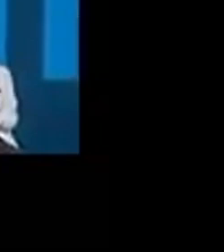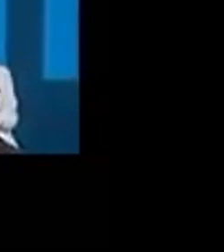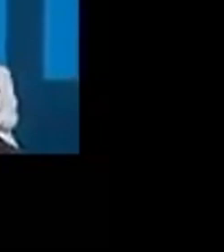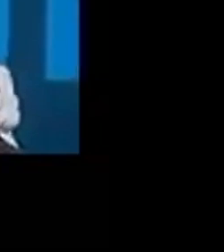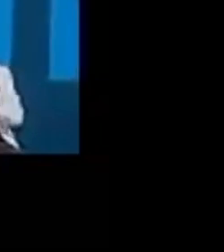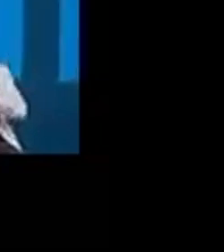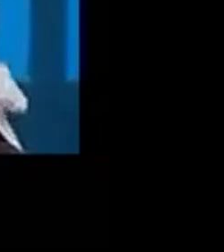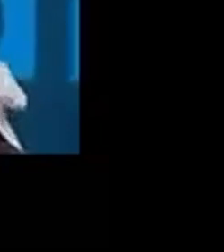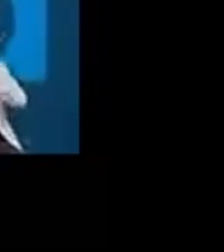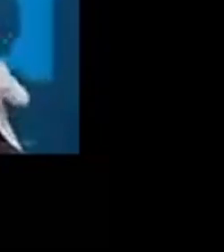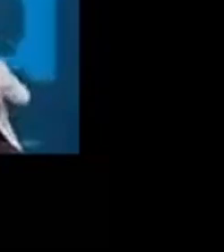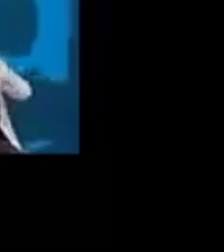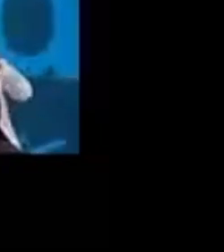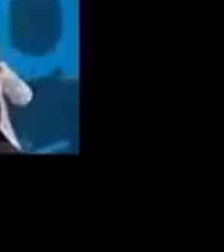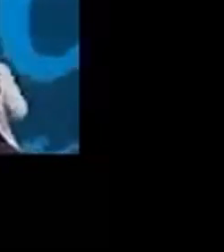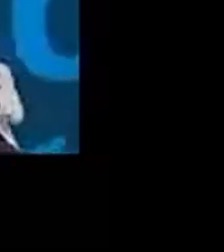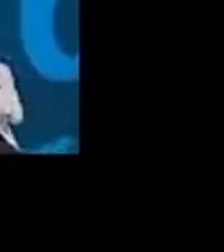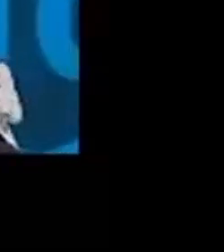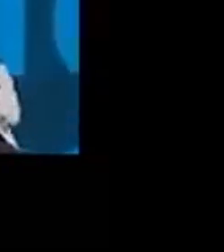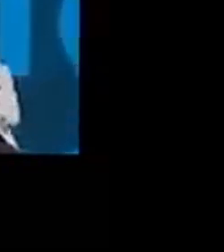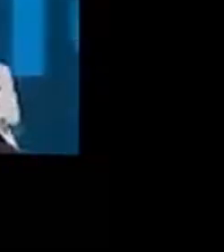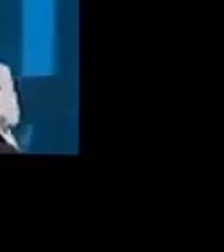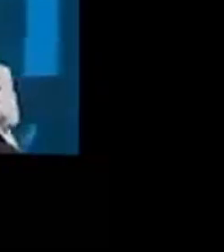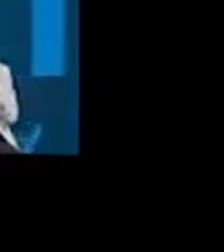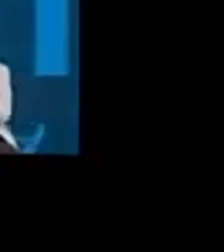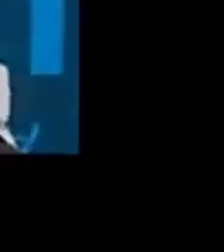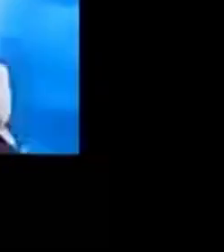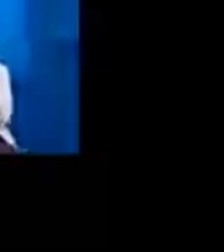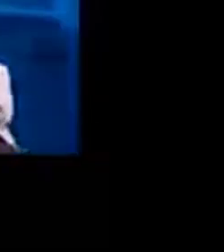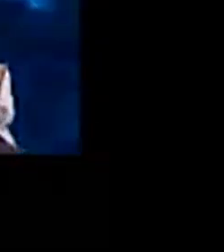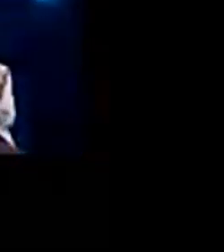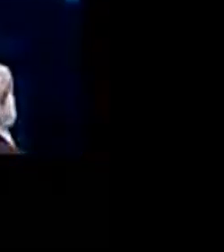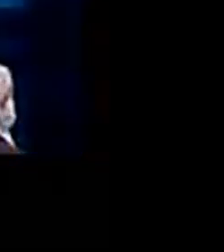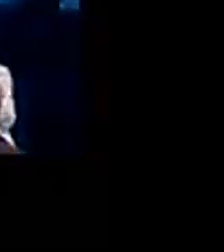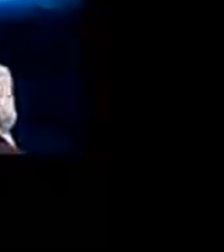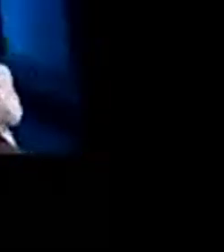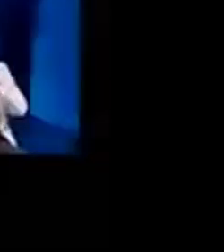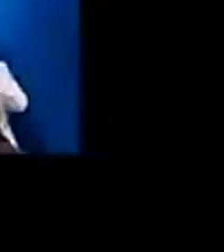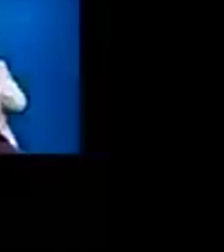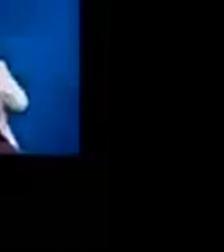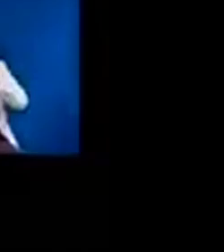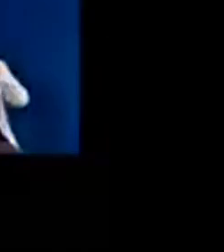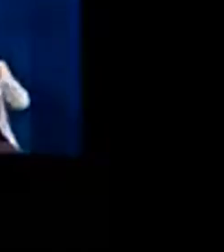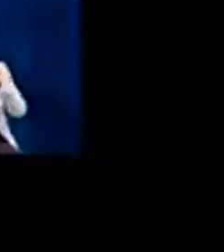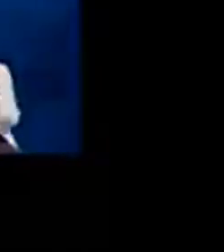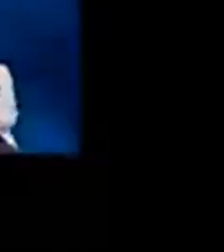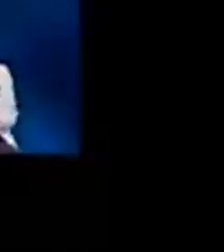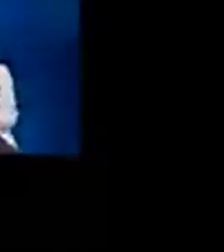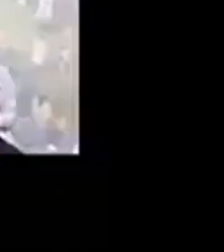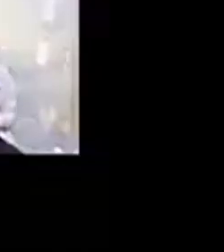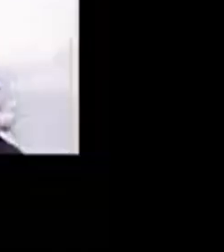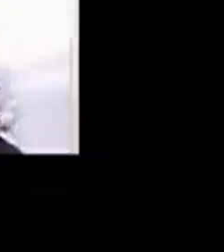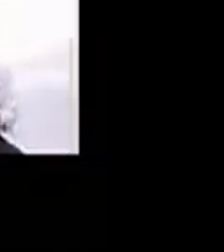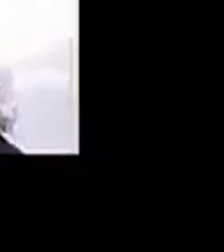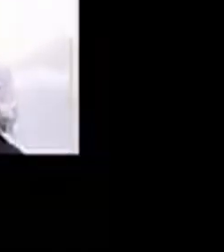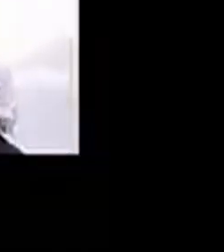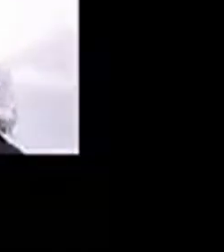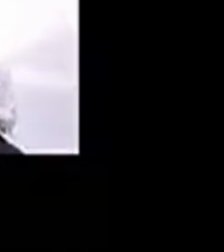promise of the Lord is, if you will serve the Lord your God, he shall bless thy